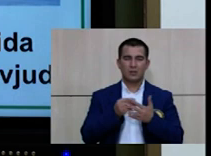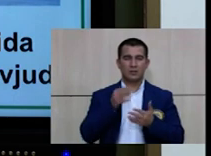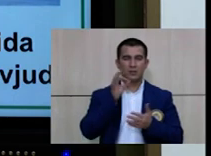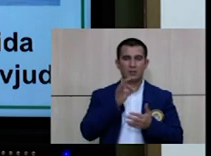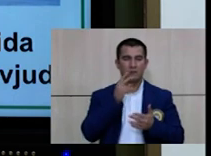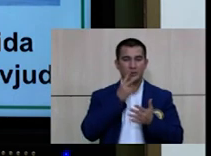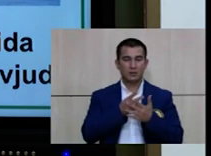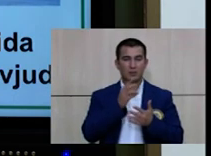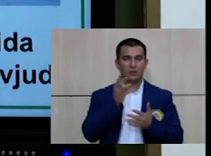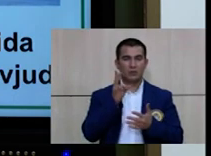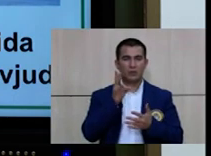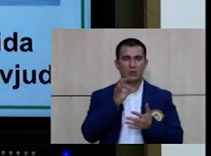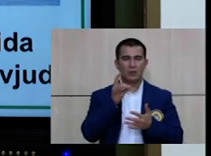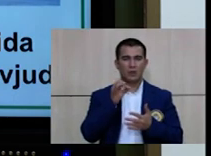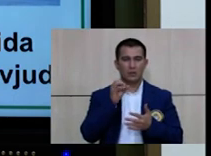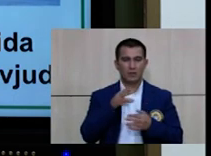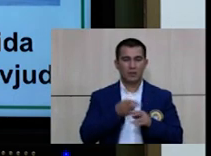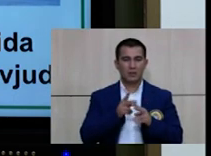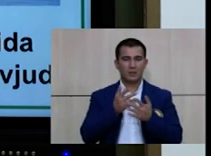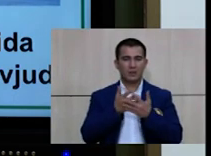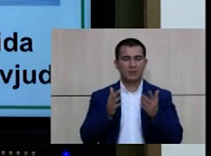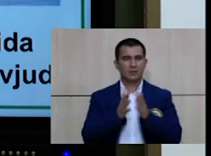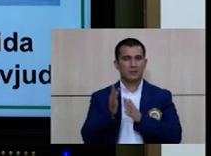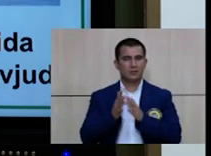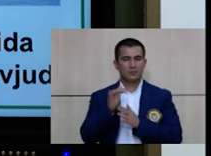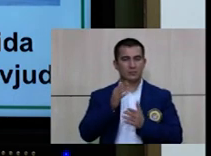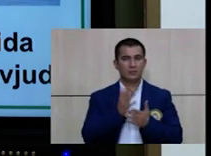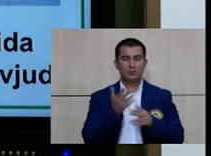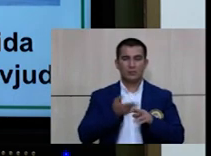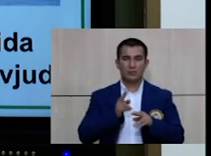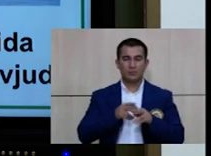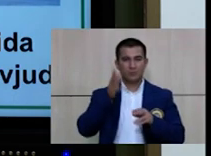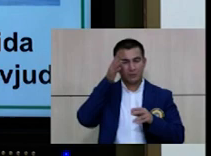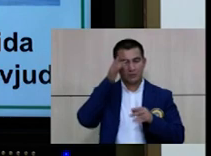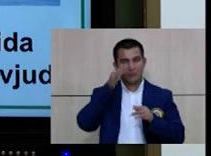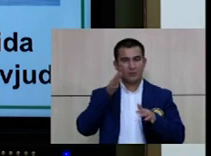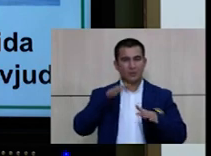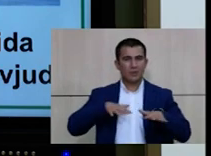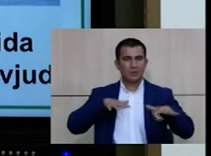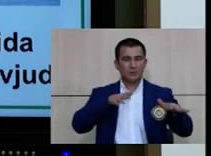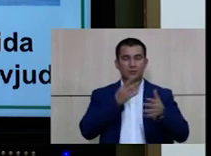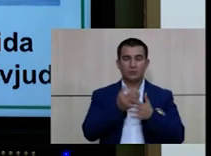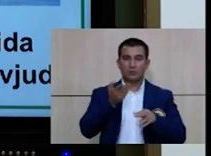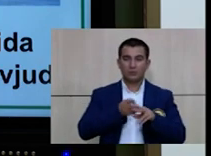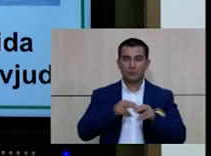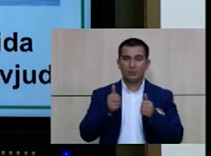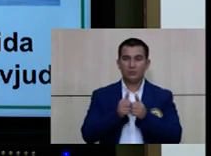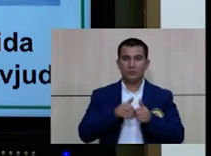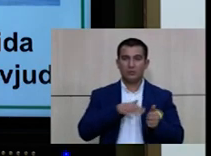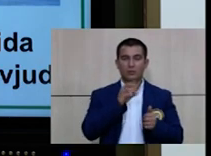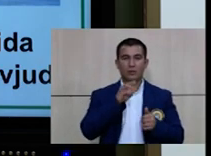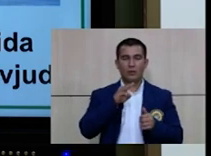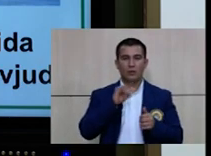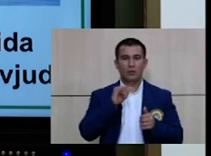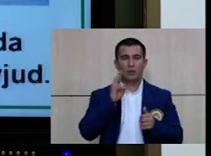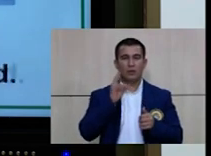qo'ng'irbosh, no'xatak va boshqalar o'sadi. Yirik daryo qayrlarida esa to'qay o'simliklari tarqalgan.